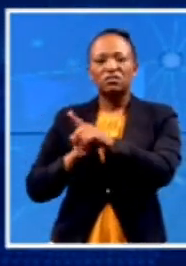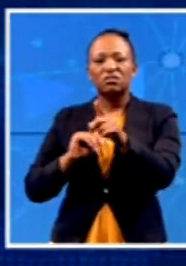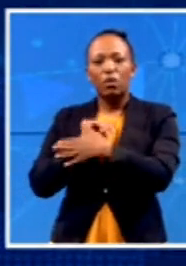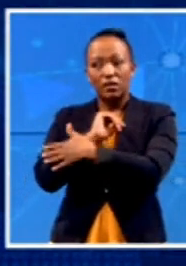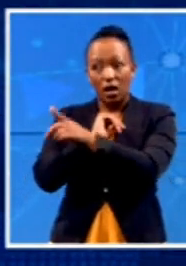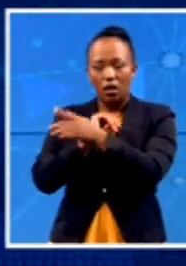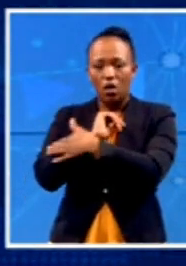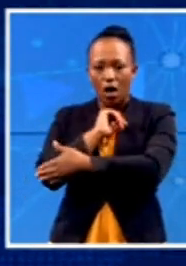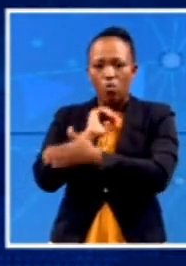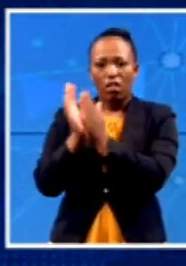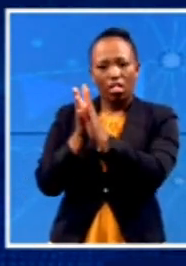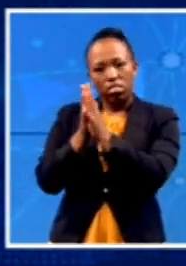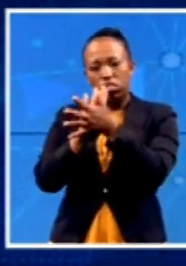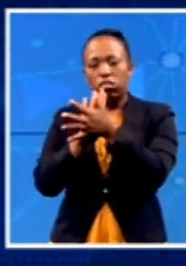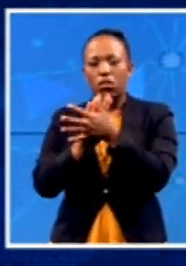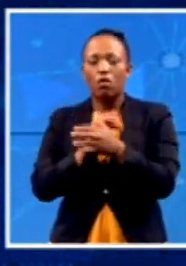trial, treason trial.